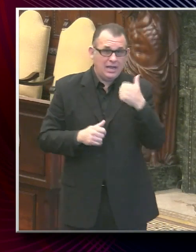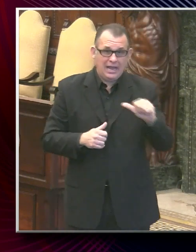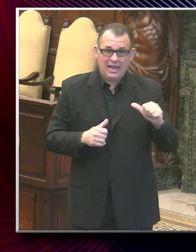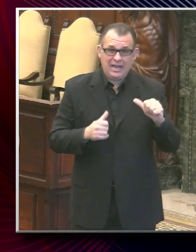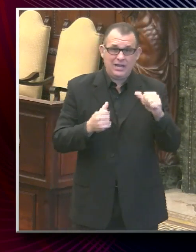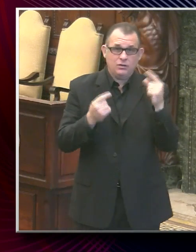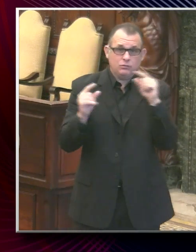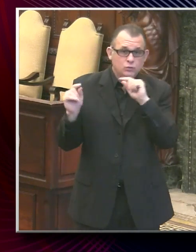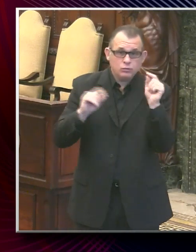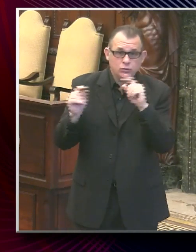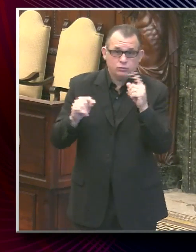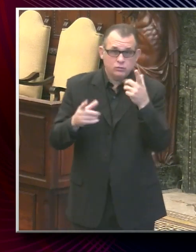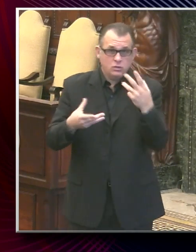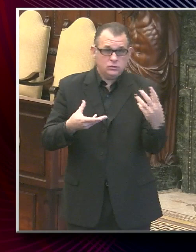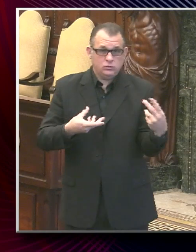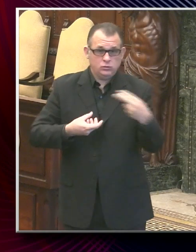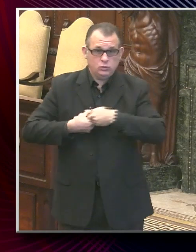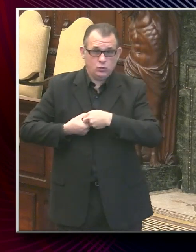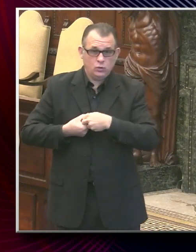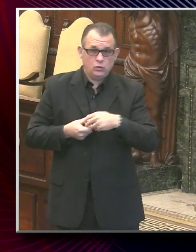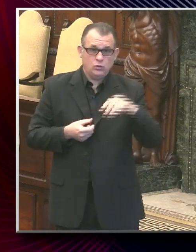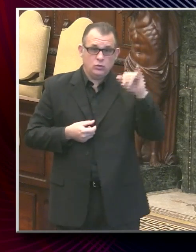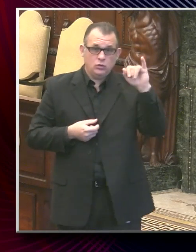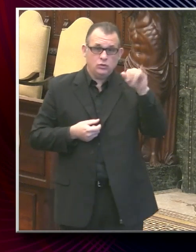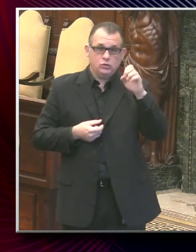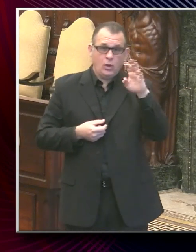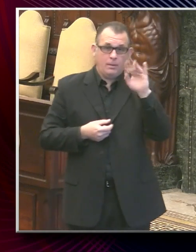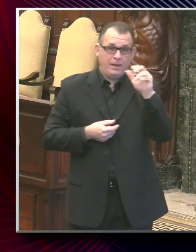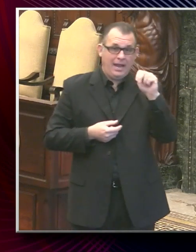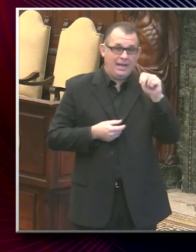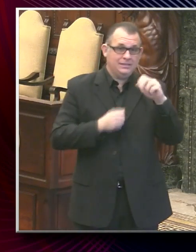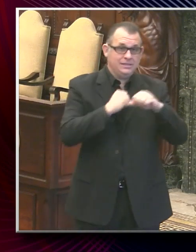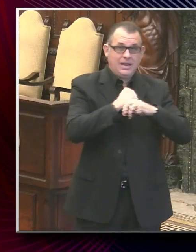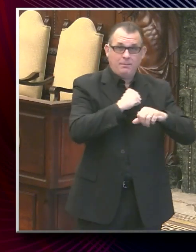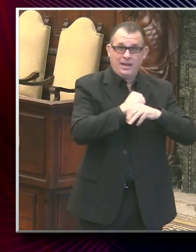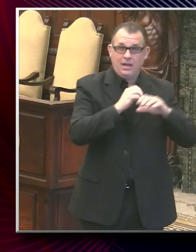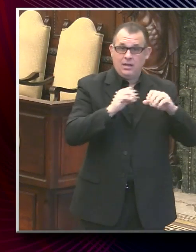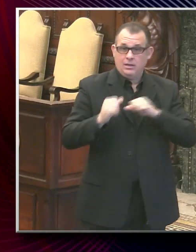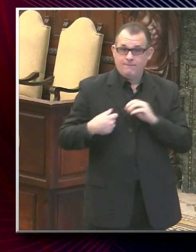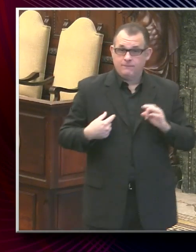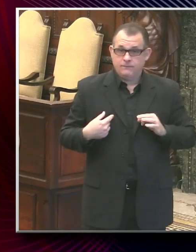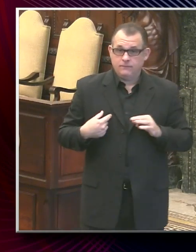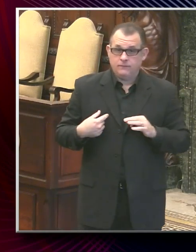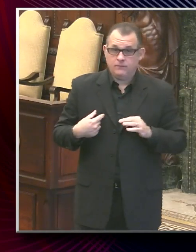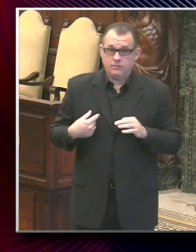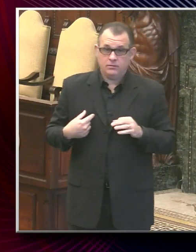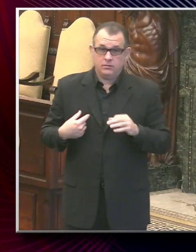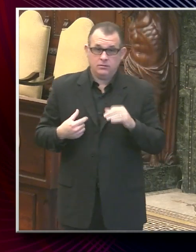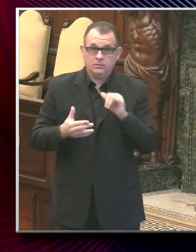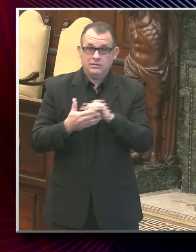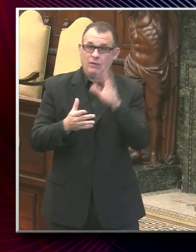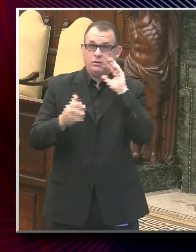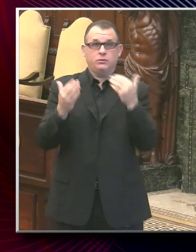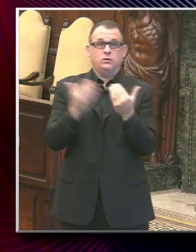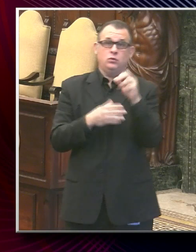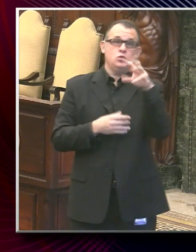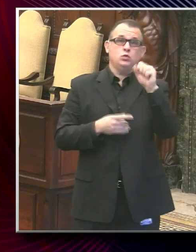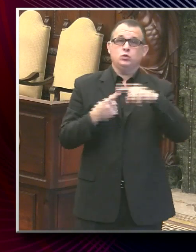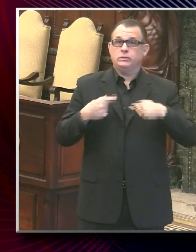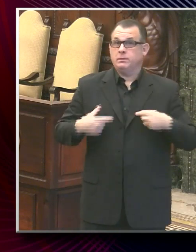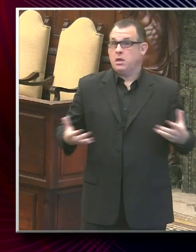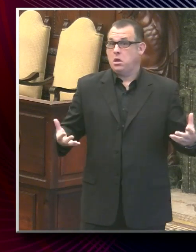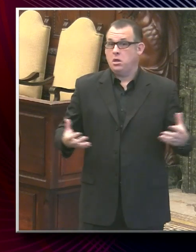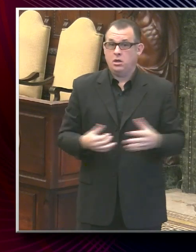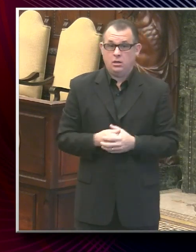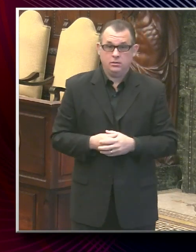Joe Biden's campaign? It would be news to me. Okay. Dr. Farley, a lot of parents,